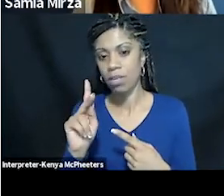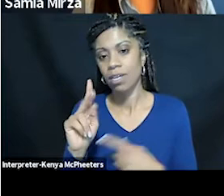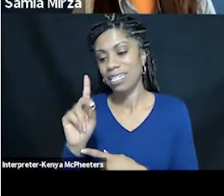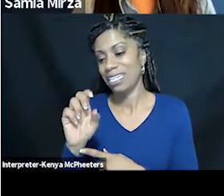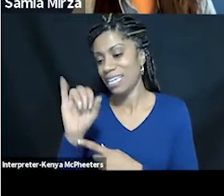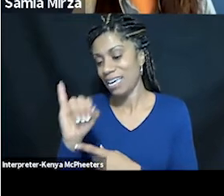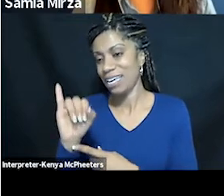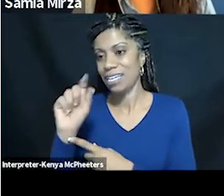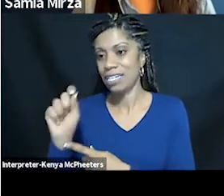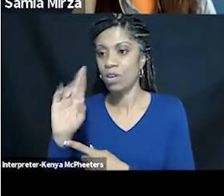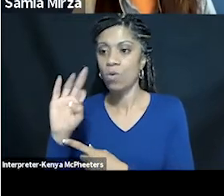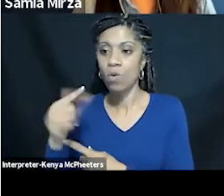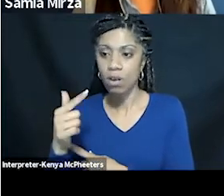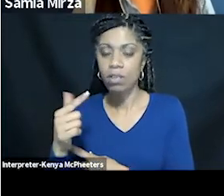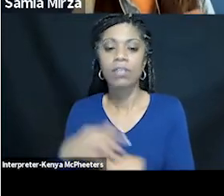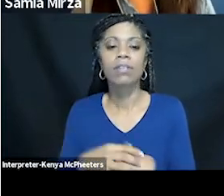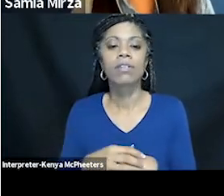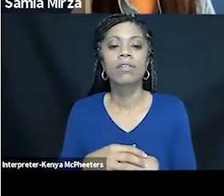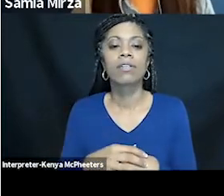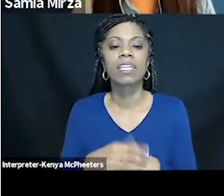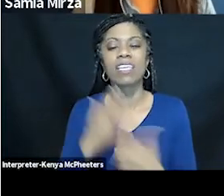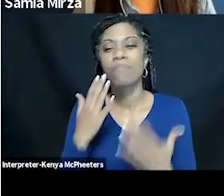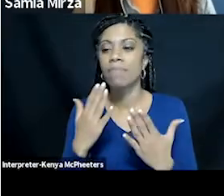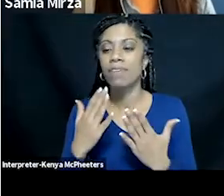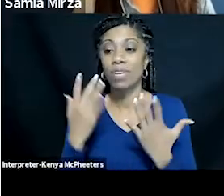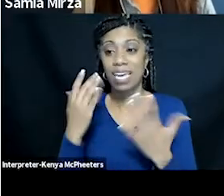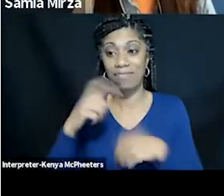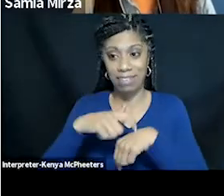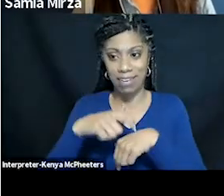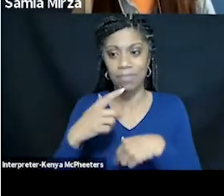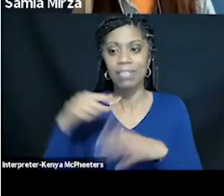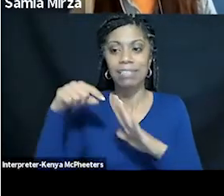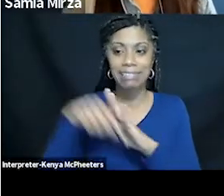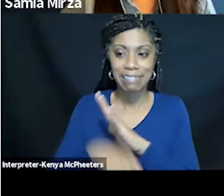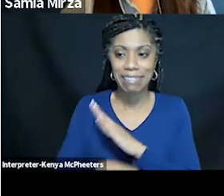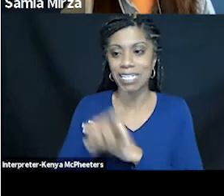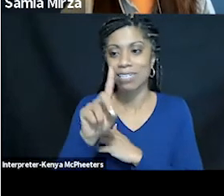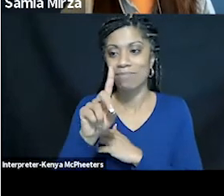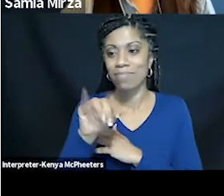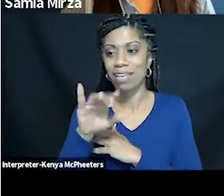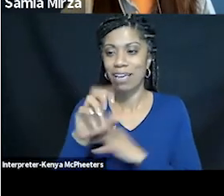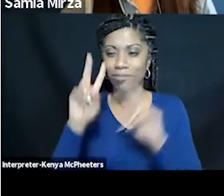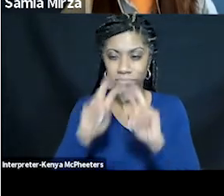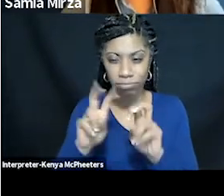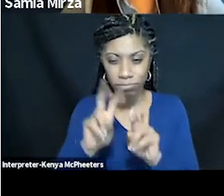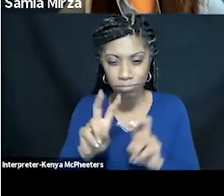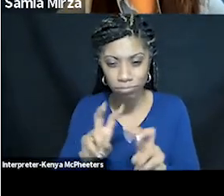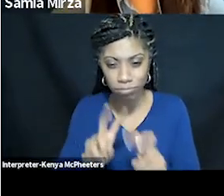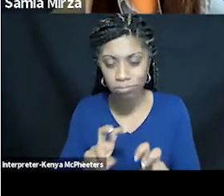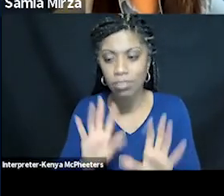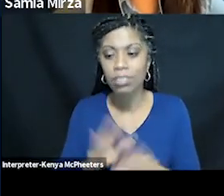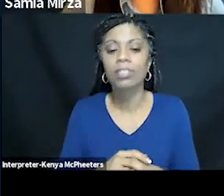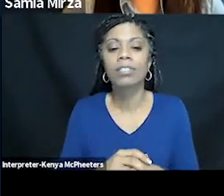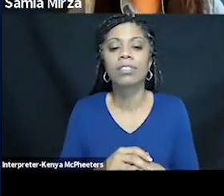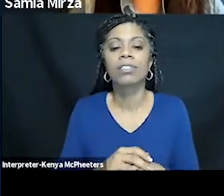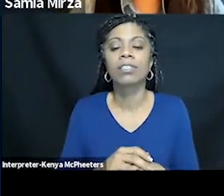one of the tools if we have some time as well. And of course, we're going to take your questions and hear from you all as well. Next slide.